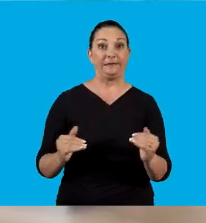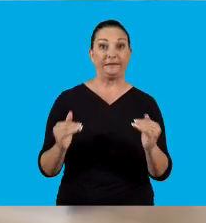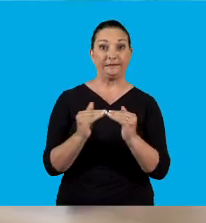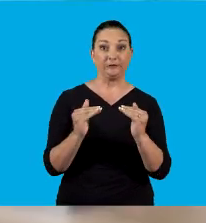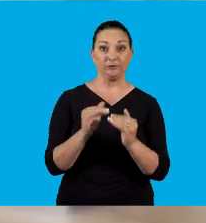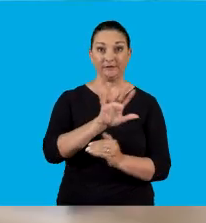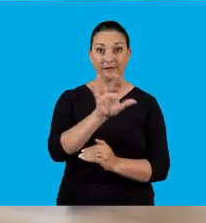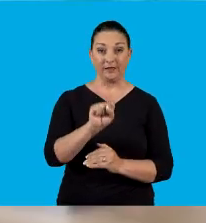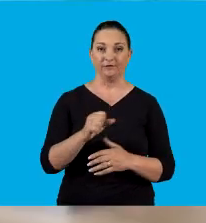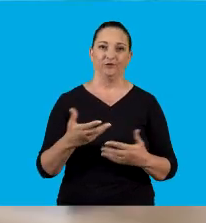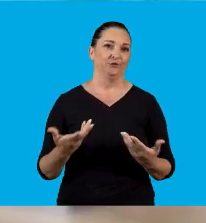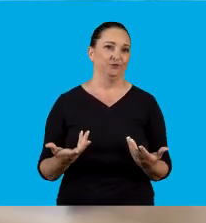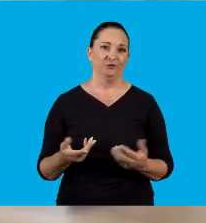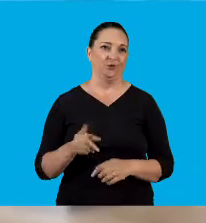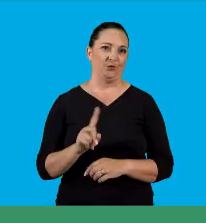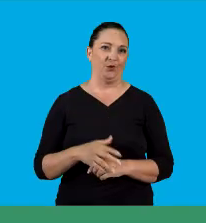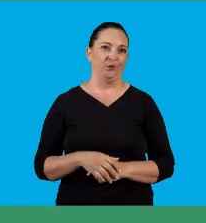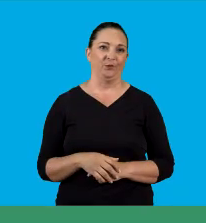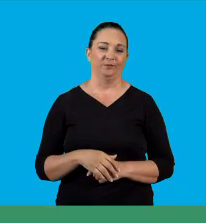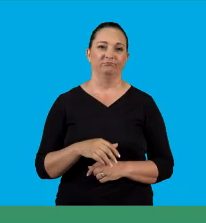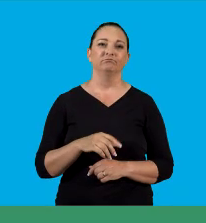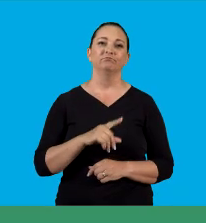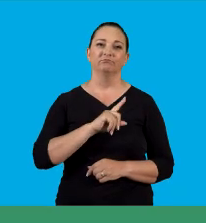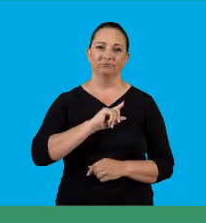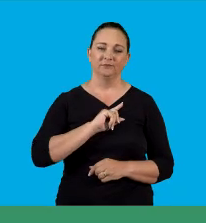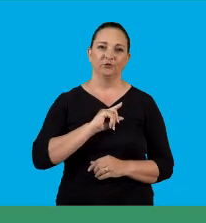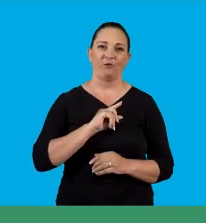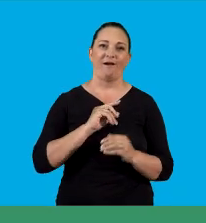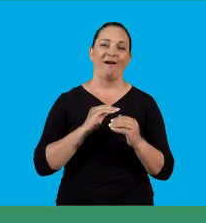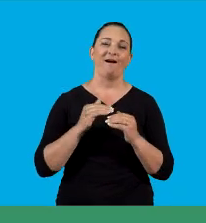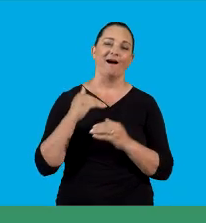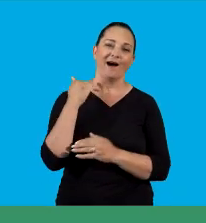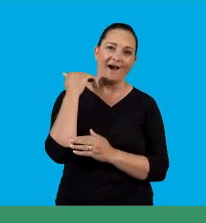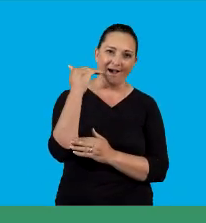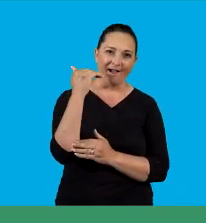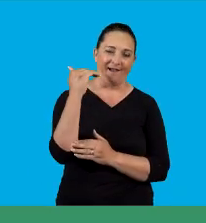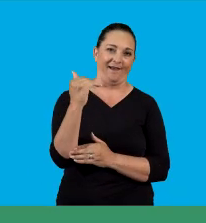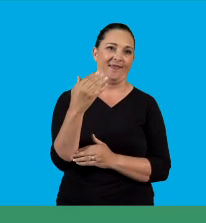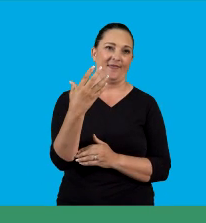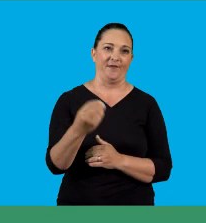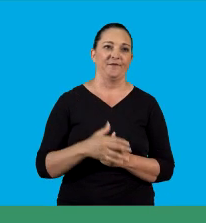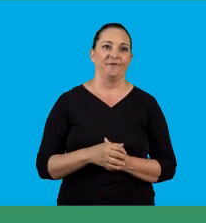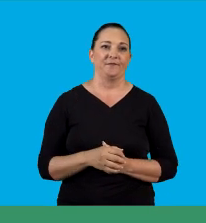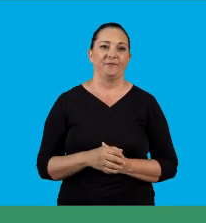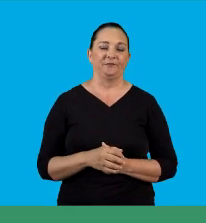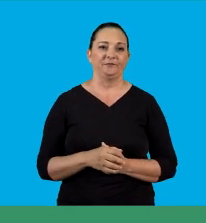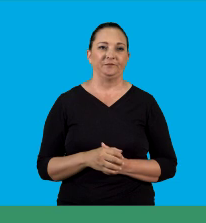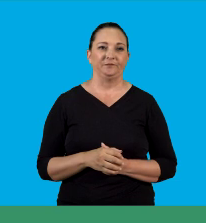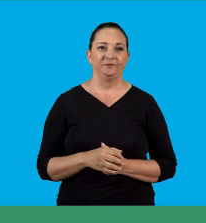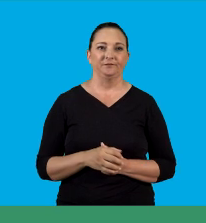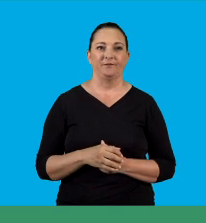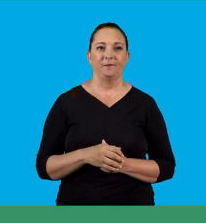South Africa. So we have the highest rate of inequality. So the correct answer here would